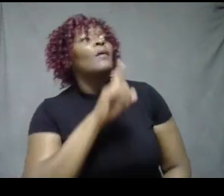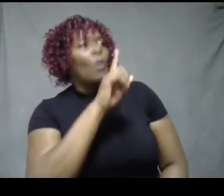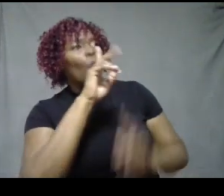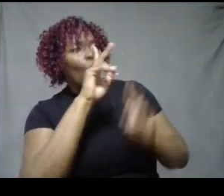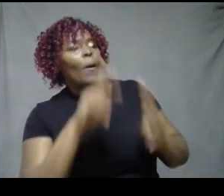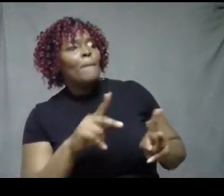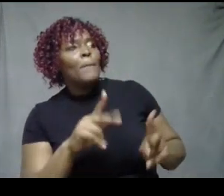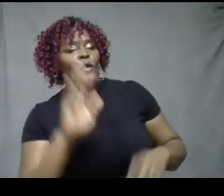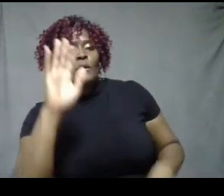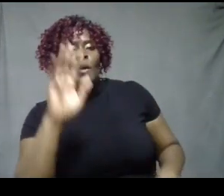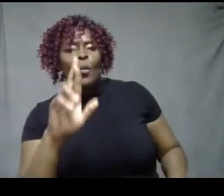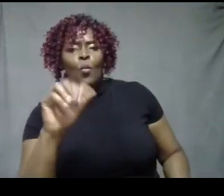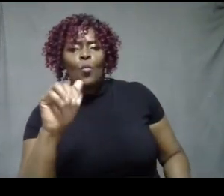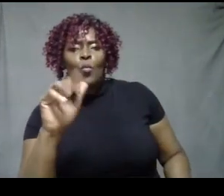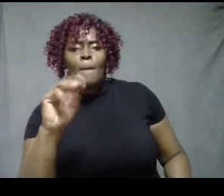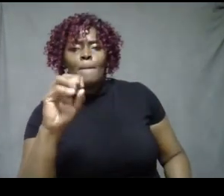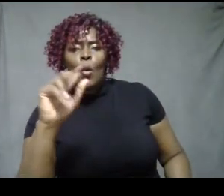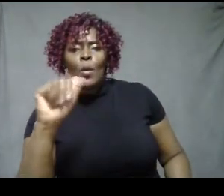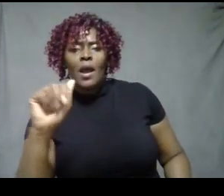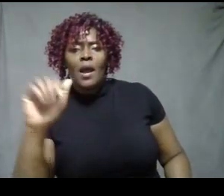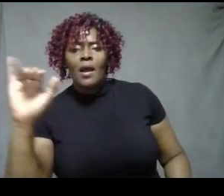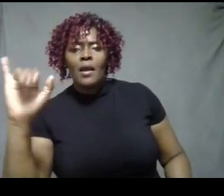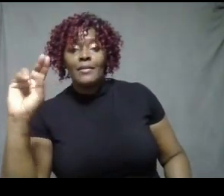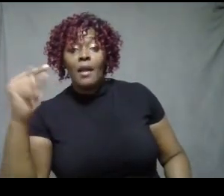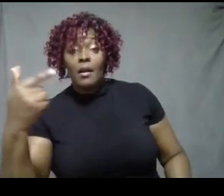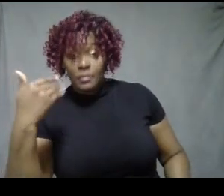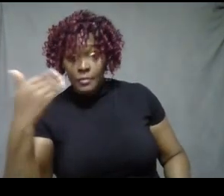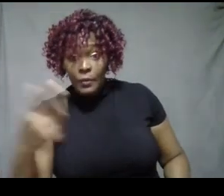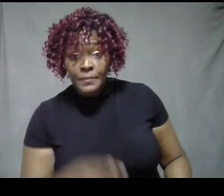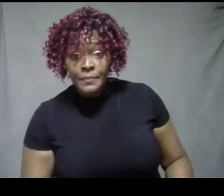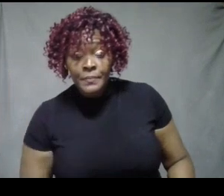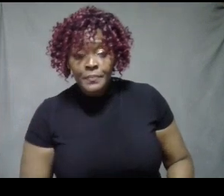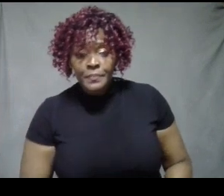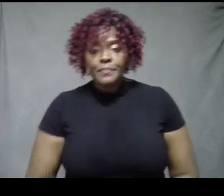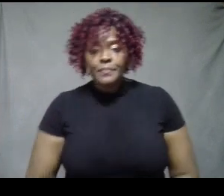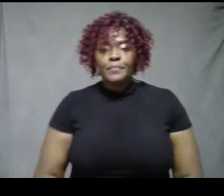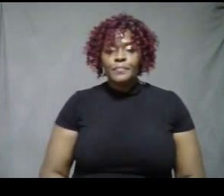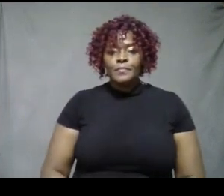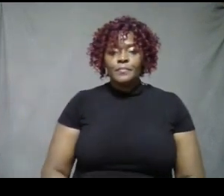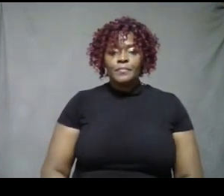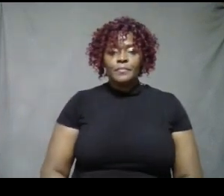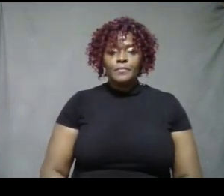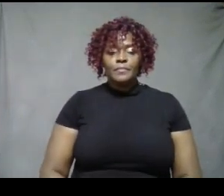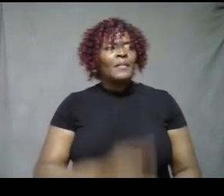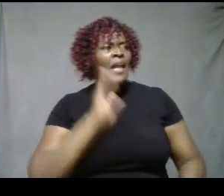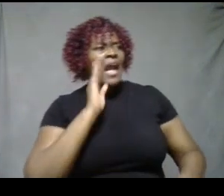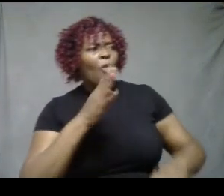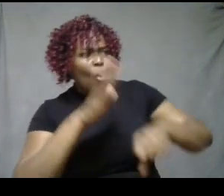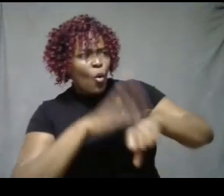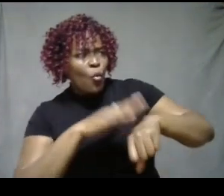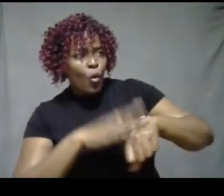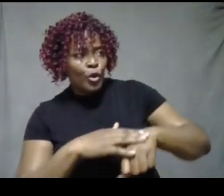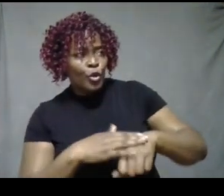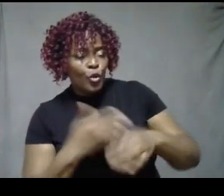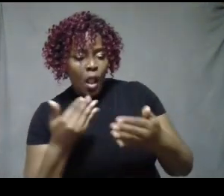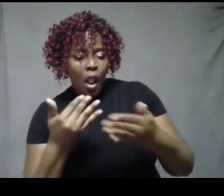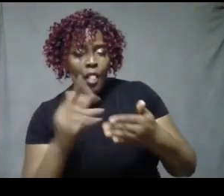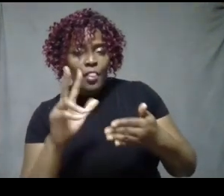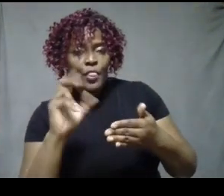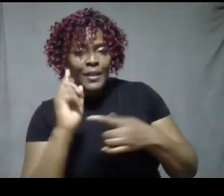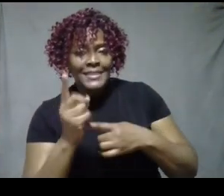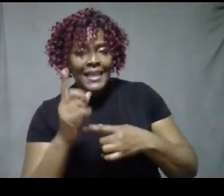raised, Ramona Young. All right. Ramona, you're unmuted. Go ahead. I'll let you know when you have 30 seconds remaining, and please state your name for the